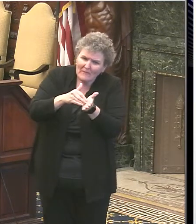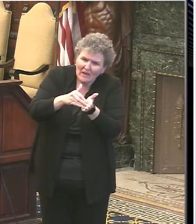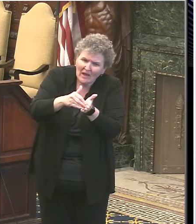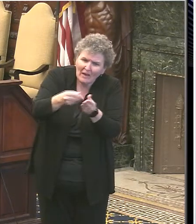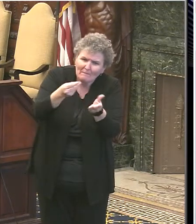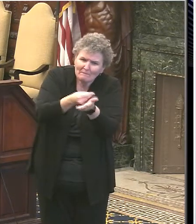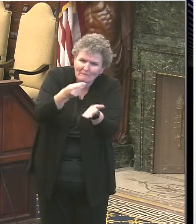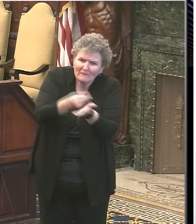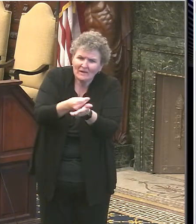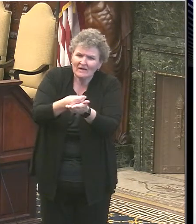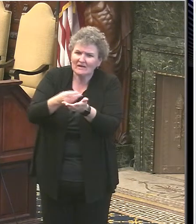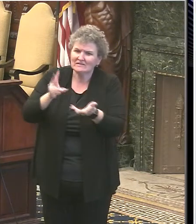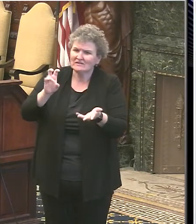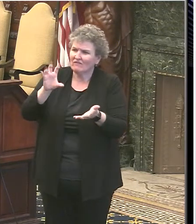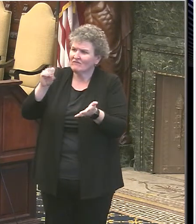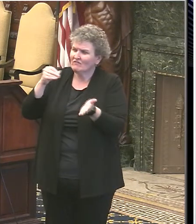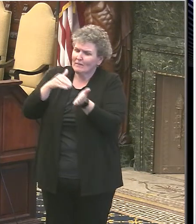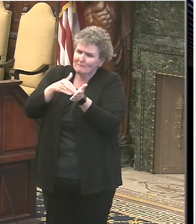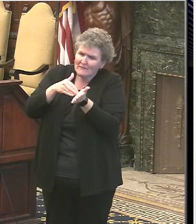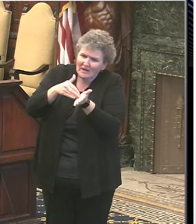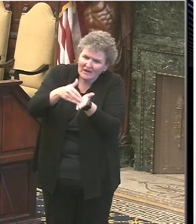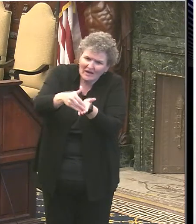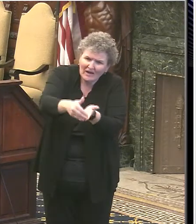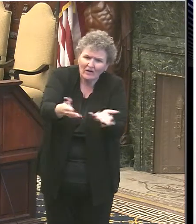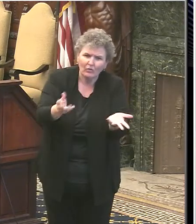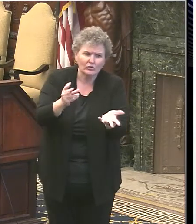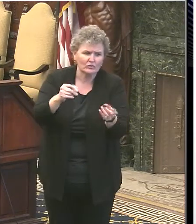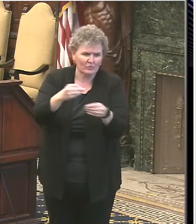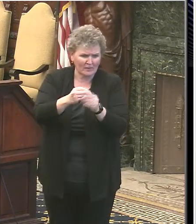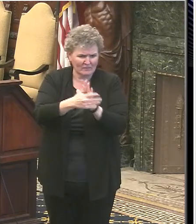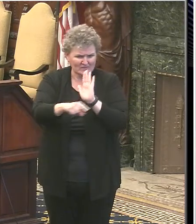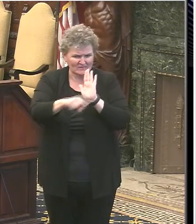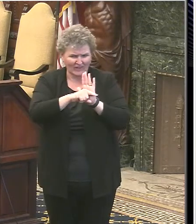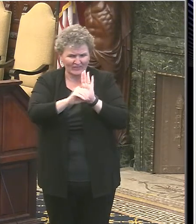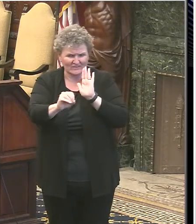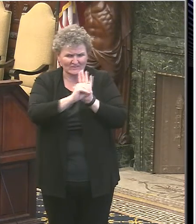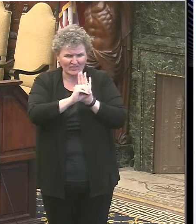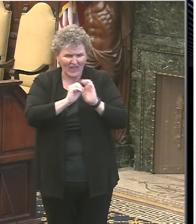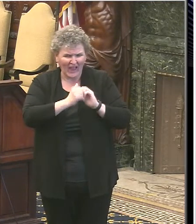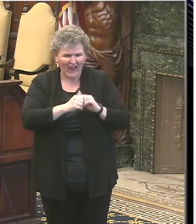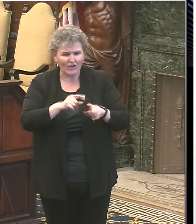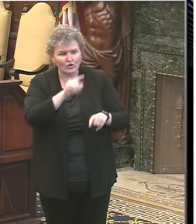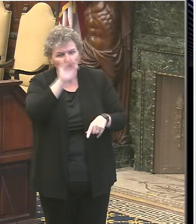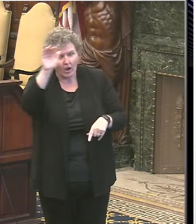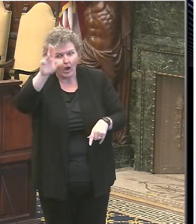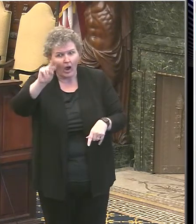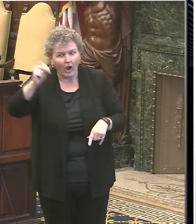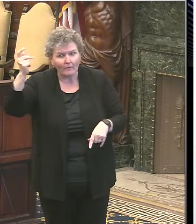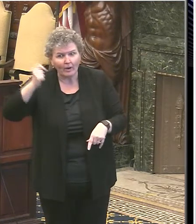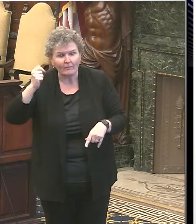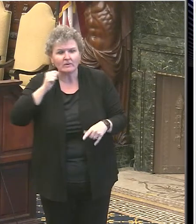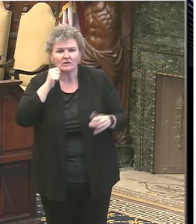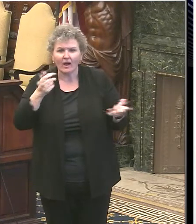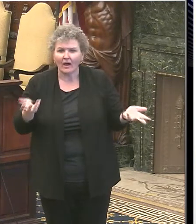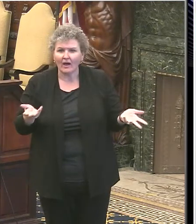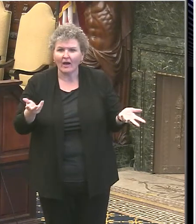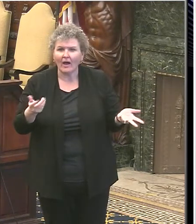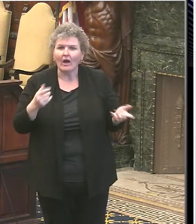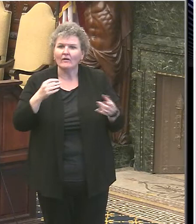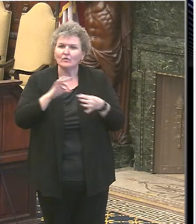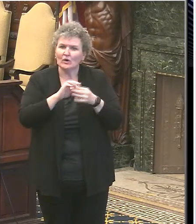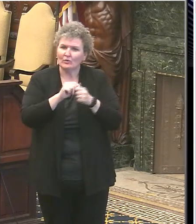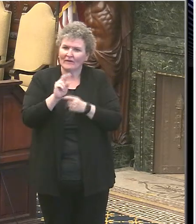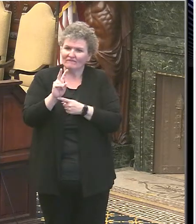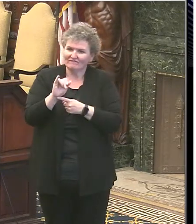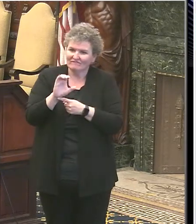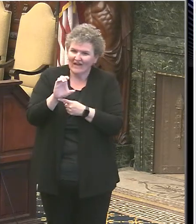$650 million school district deficit. Can you be lobbying for it? Yes, we are lobbying for it. And hopefully with Vice President Biden,